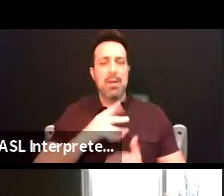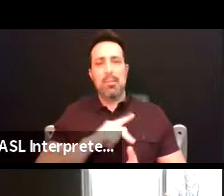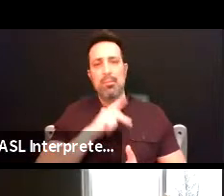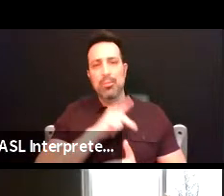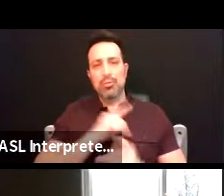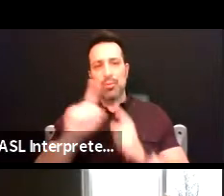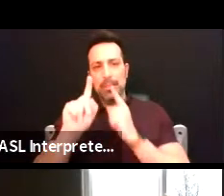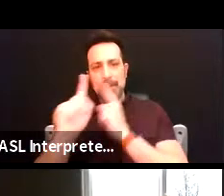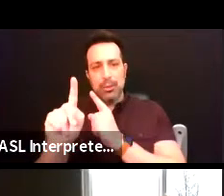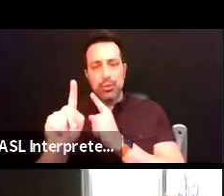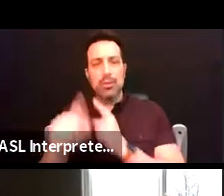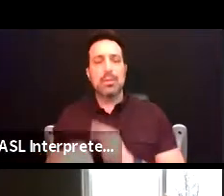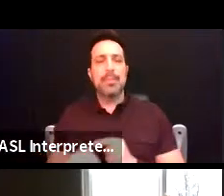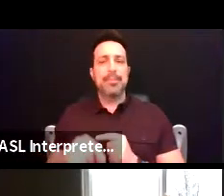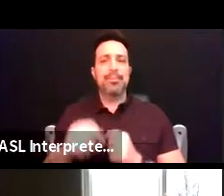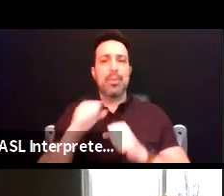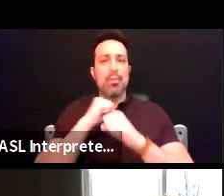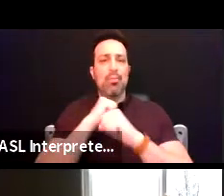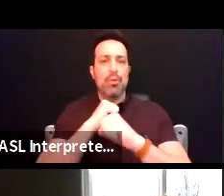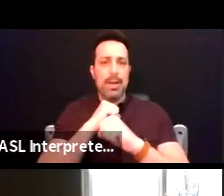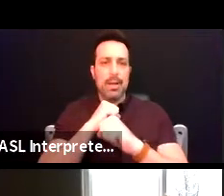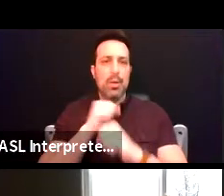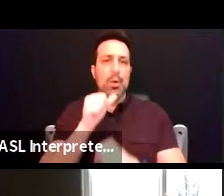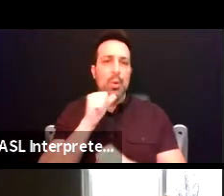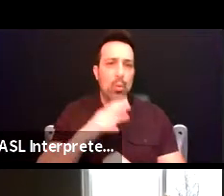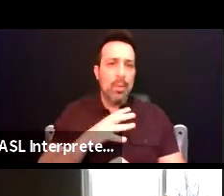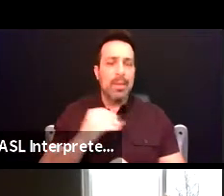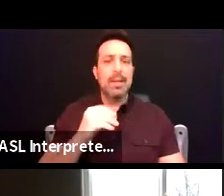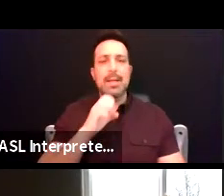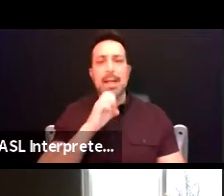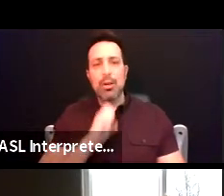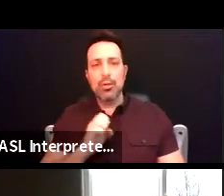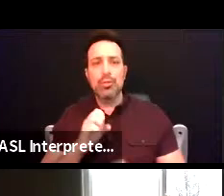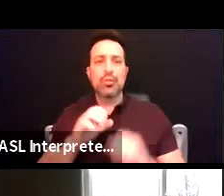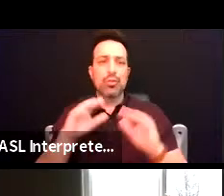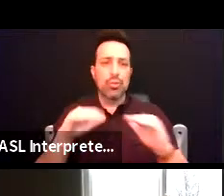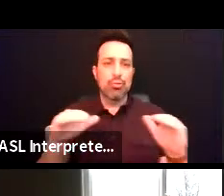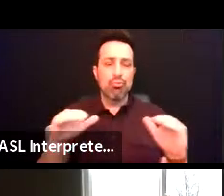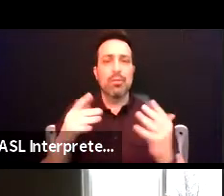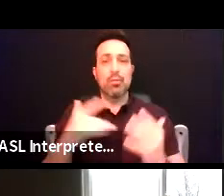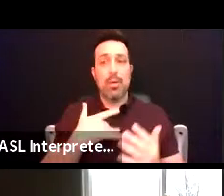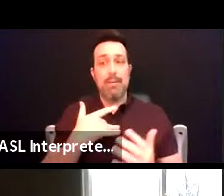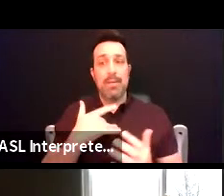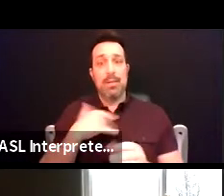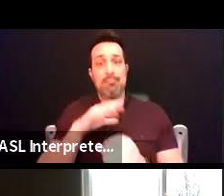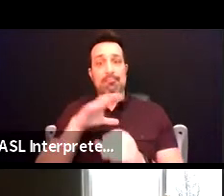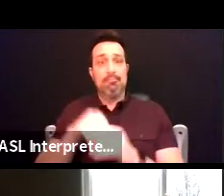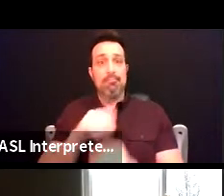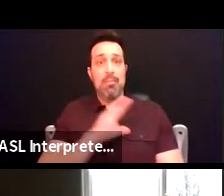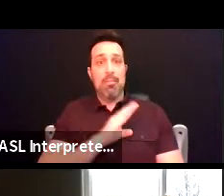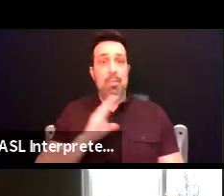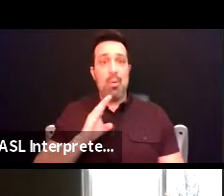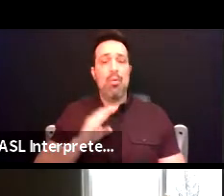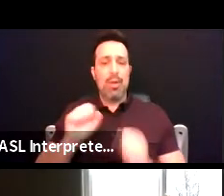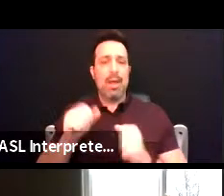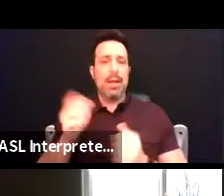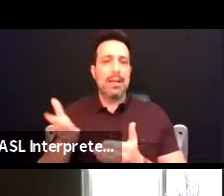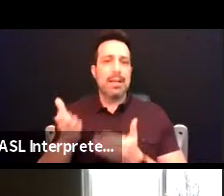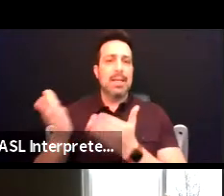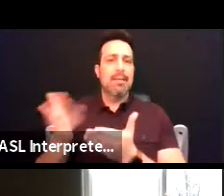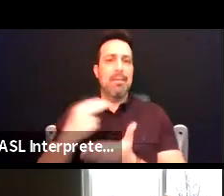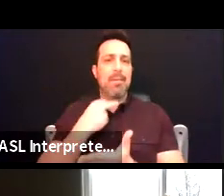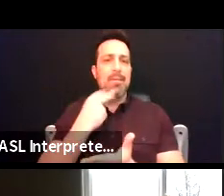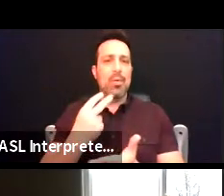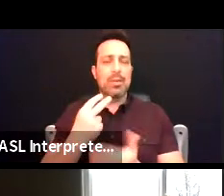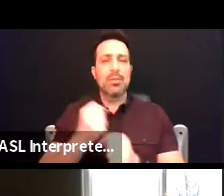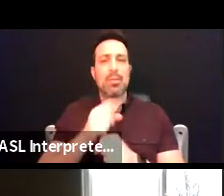mission to protect women and elders and children. So I feel like by being on this board, I can give them a voice. So I want to make sure there